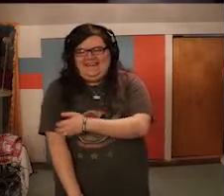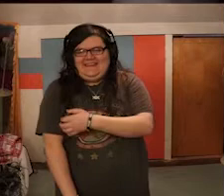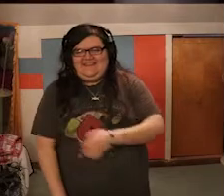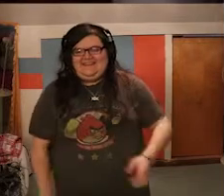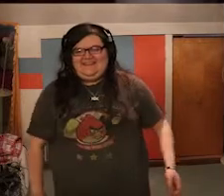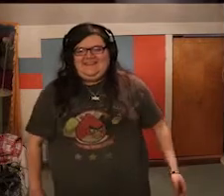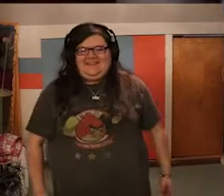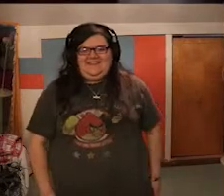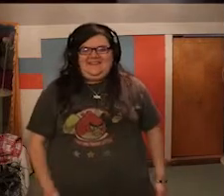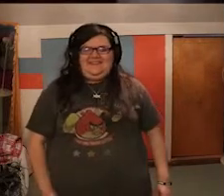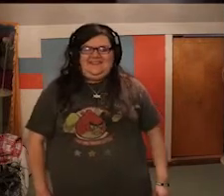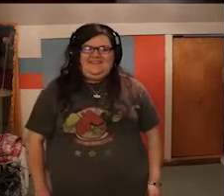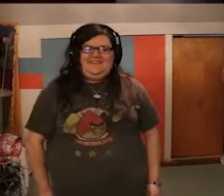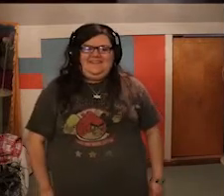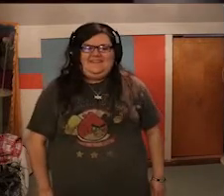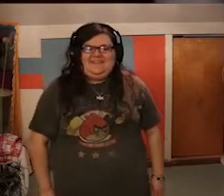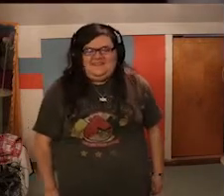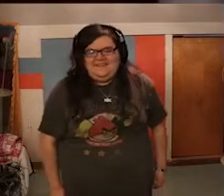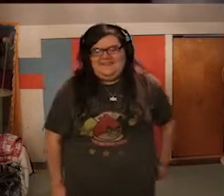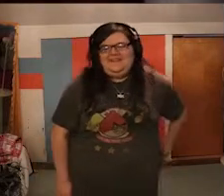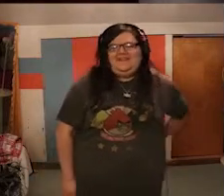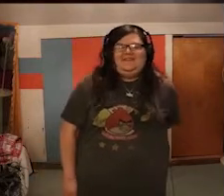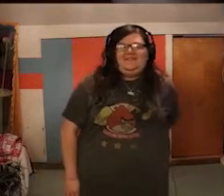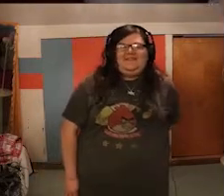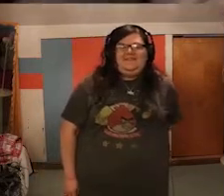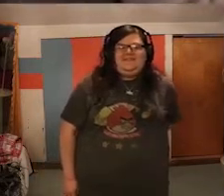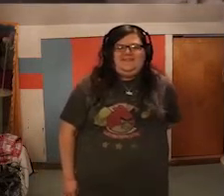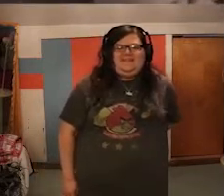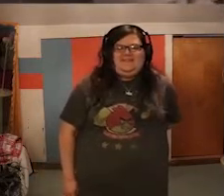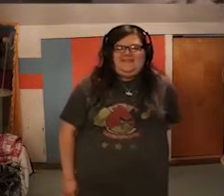bit of an intro to like give you context, okay? Okay.